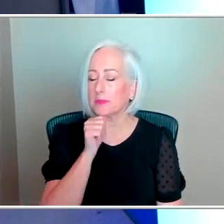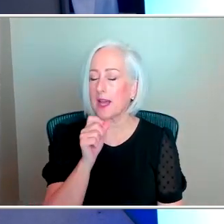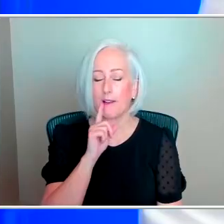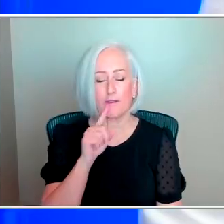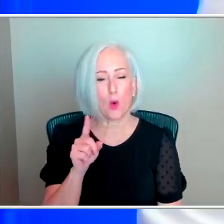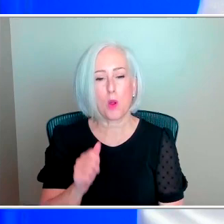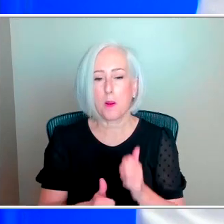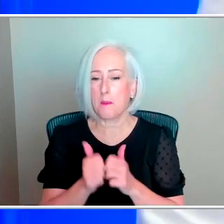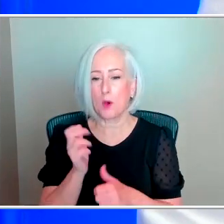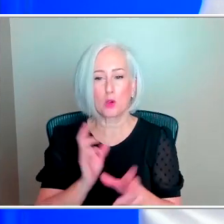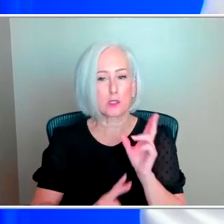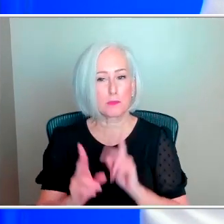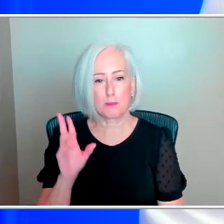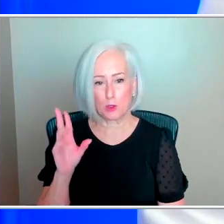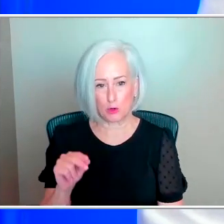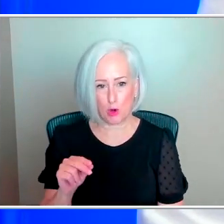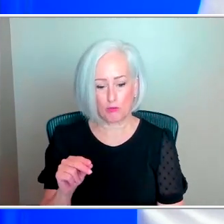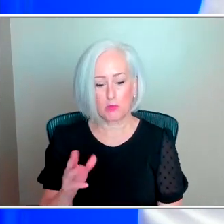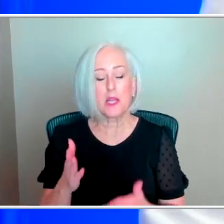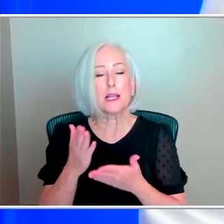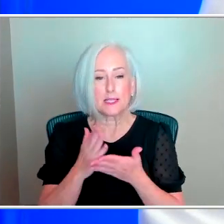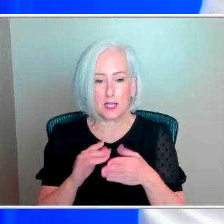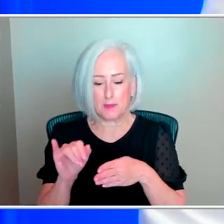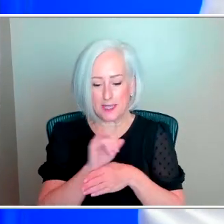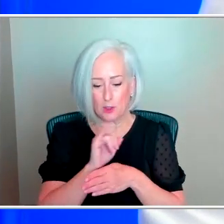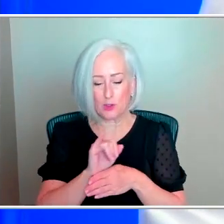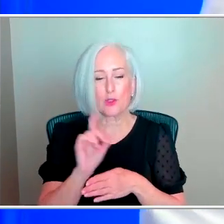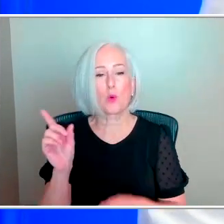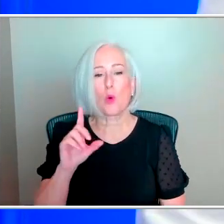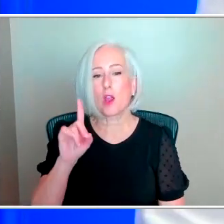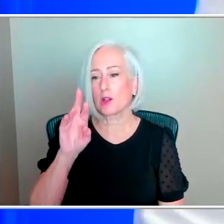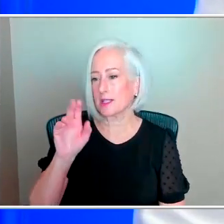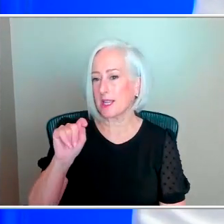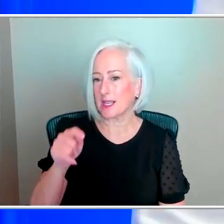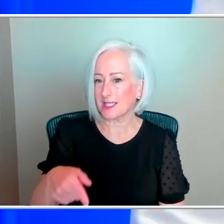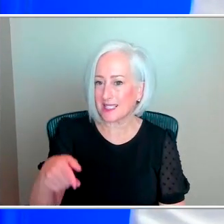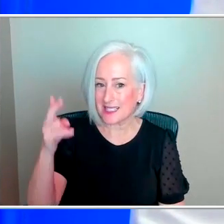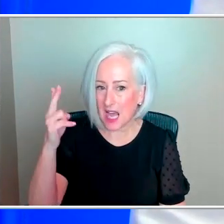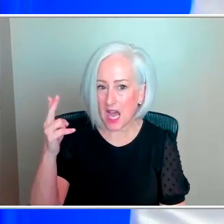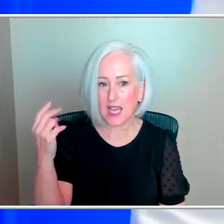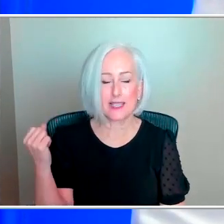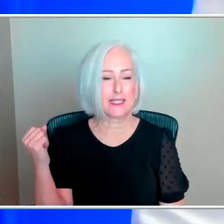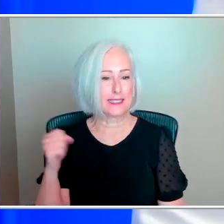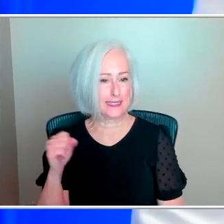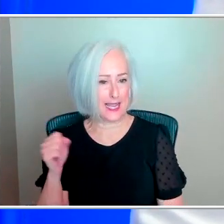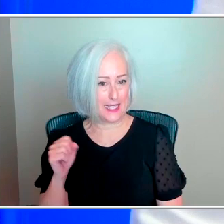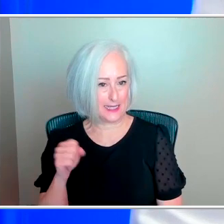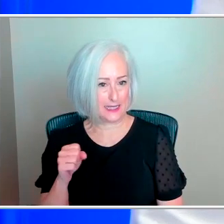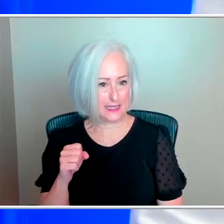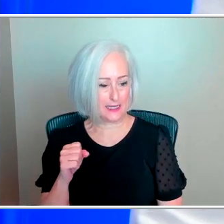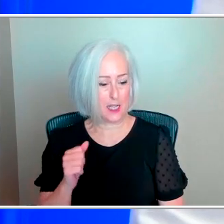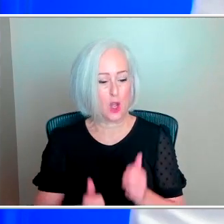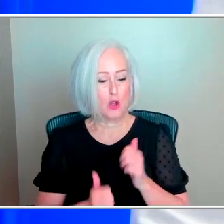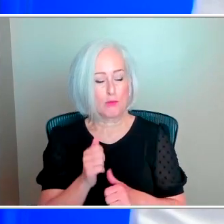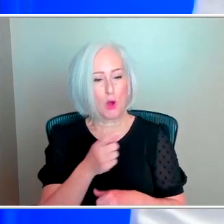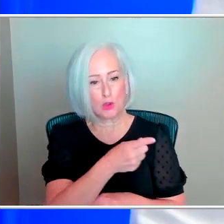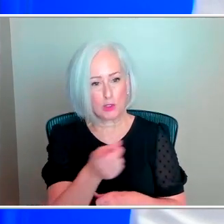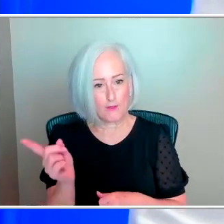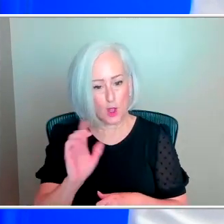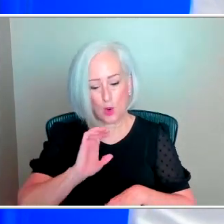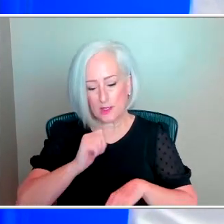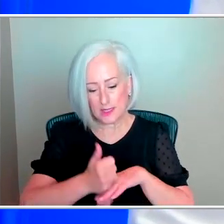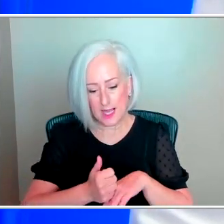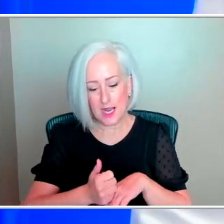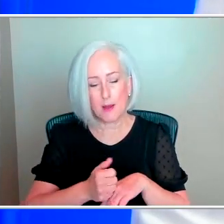in certain industries where the dust is higher, yes. And most of those already have set up that they need to be